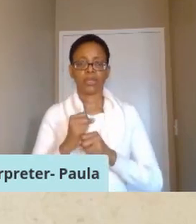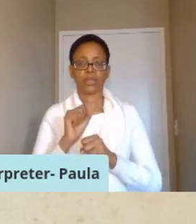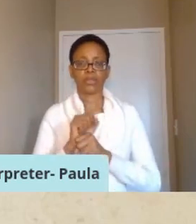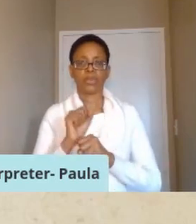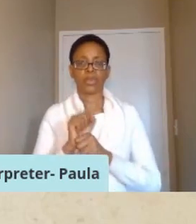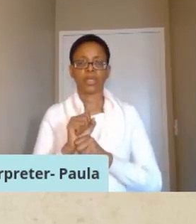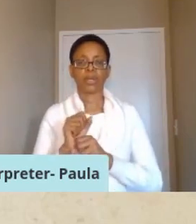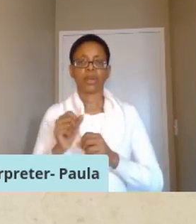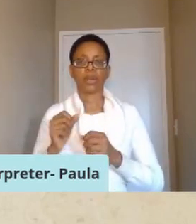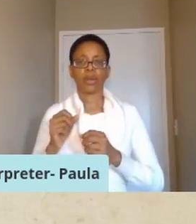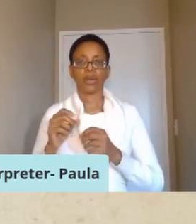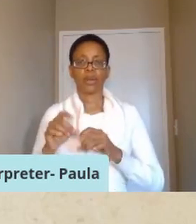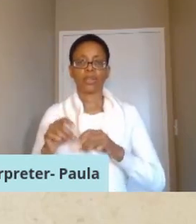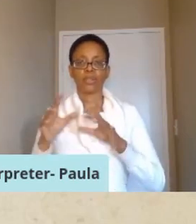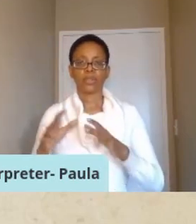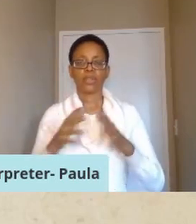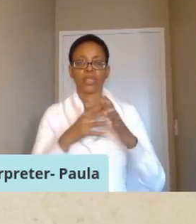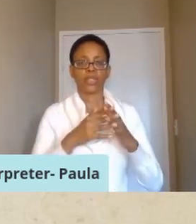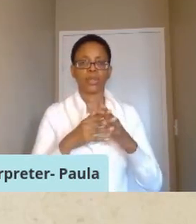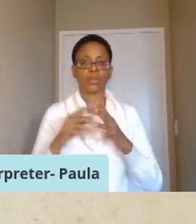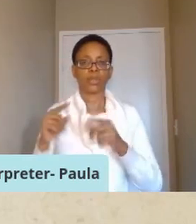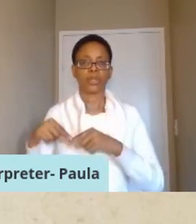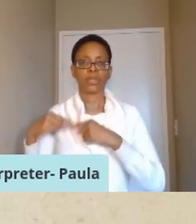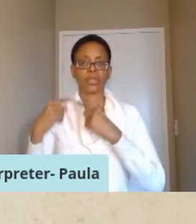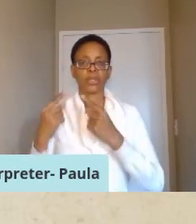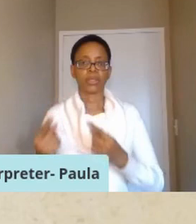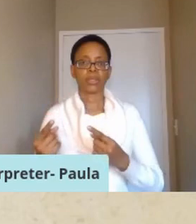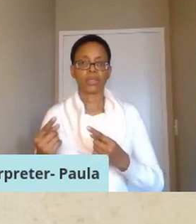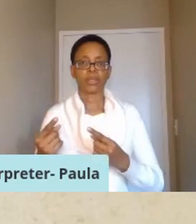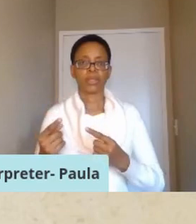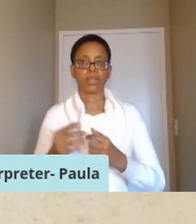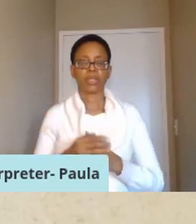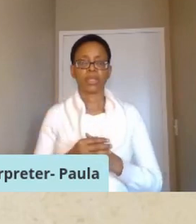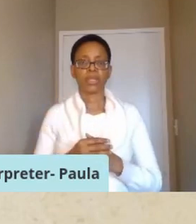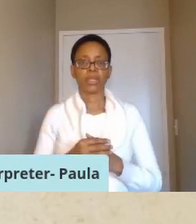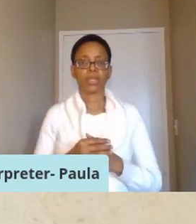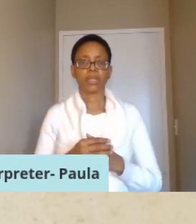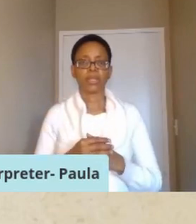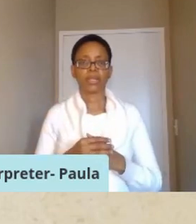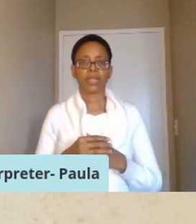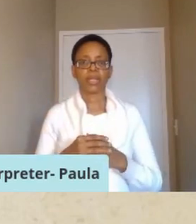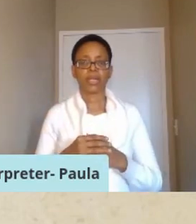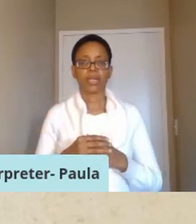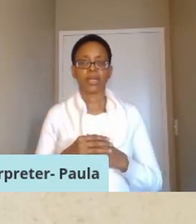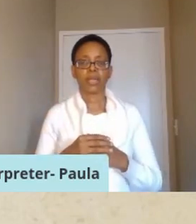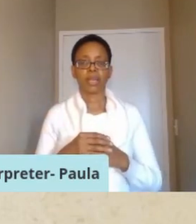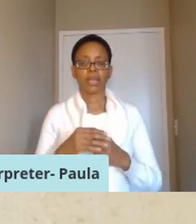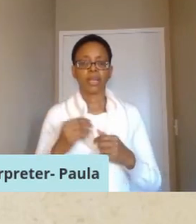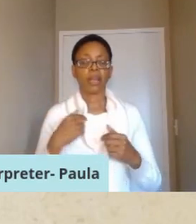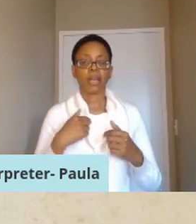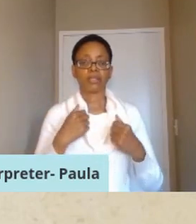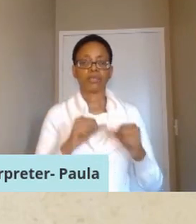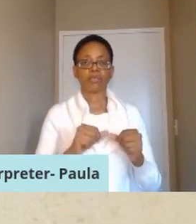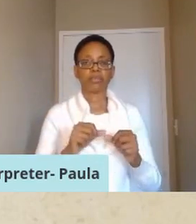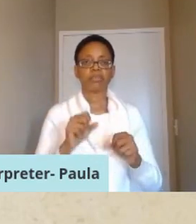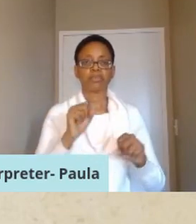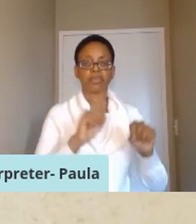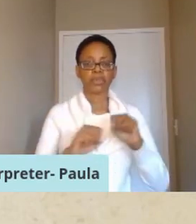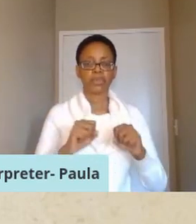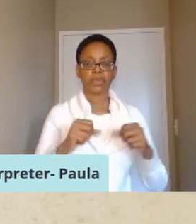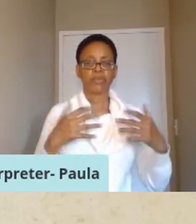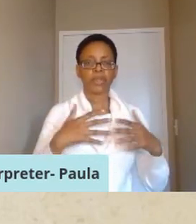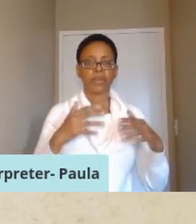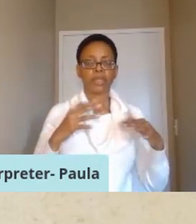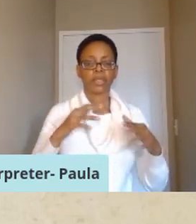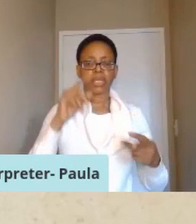in the US, I combined Ibn Sina's treatment of recognizing fear and Syed Nursi's methodology in reducing fear and